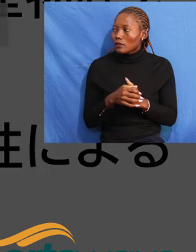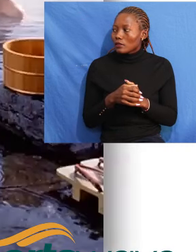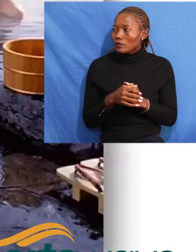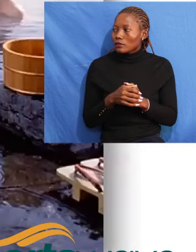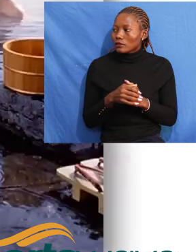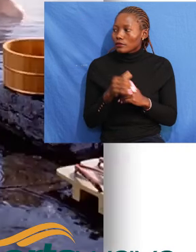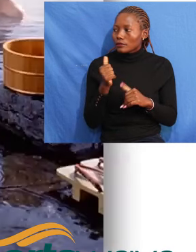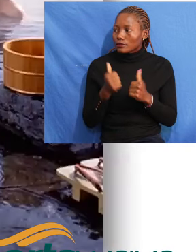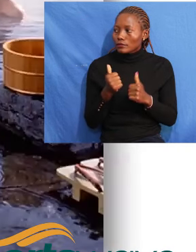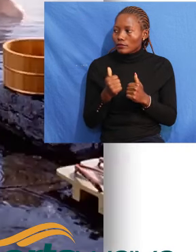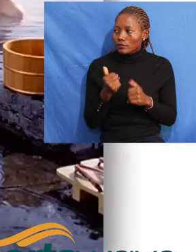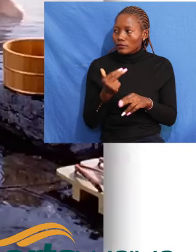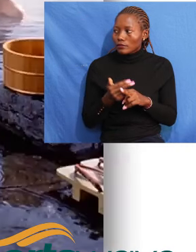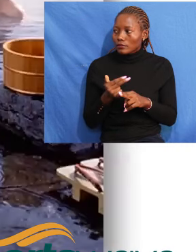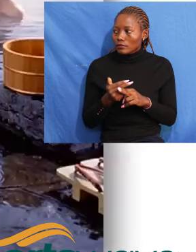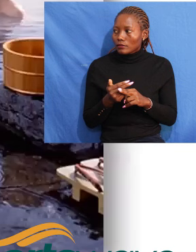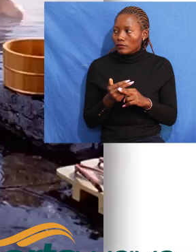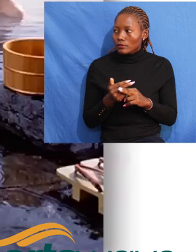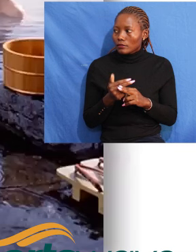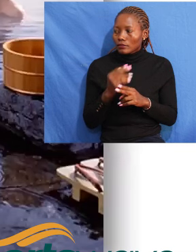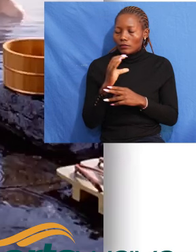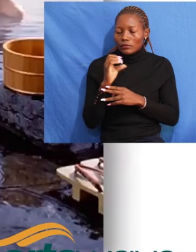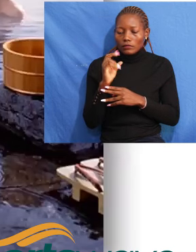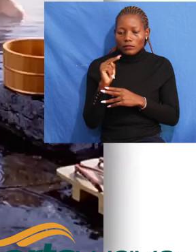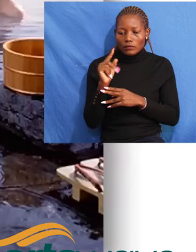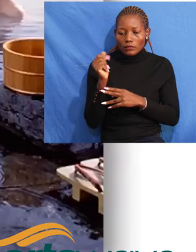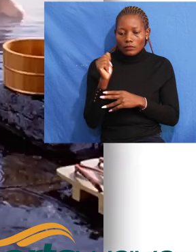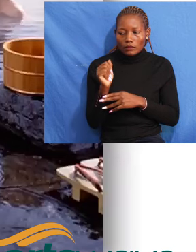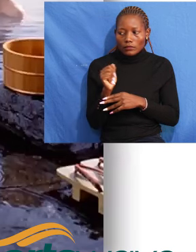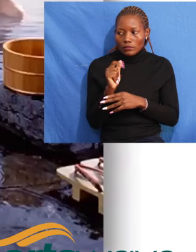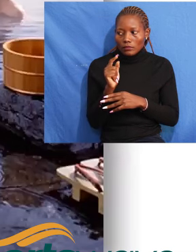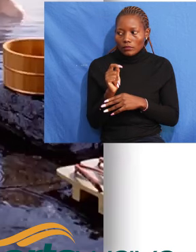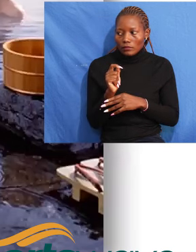which is called contrast bath.